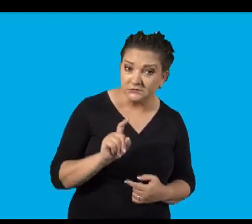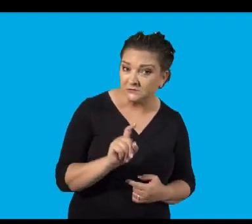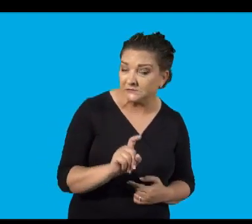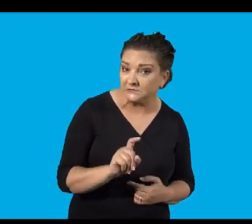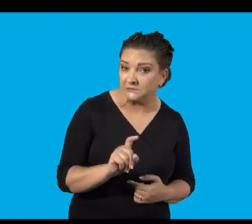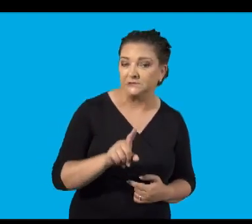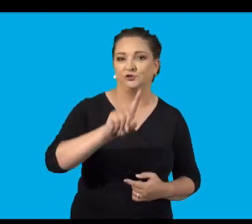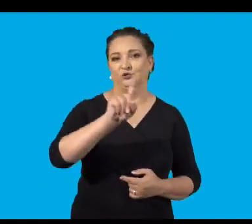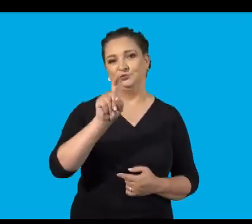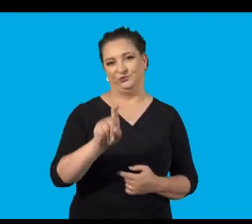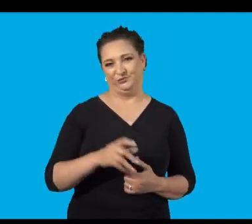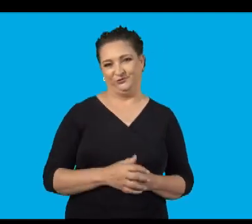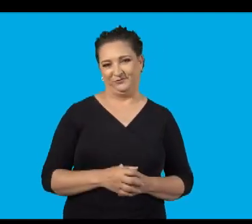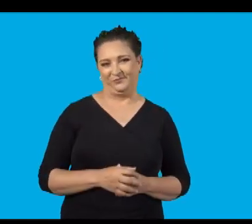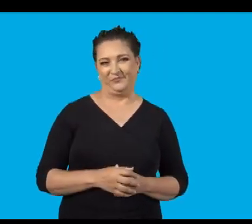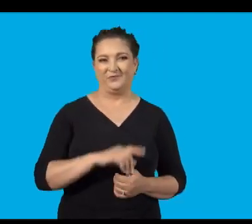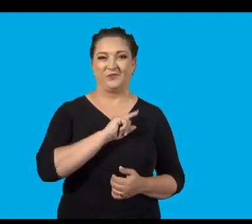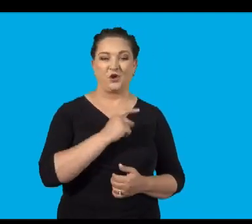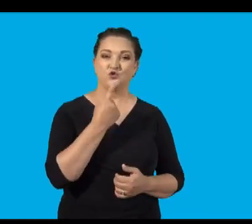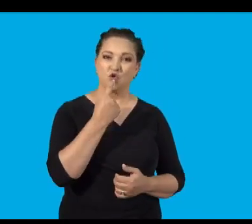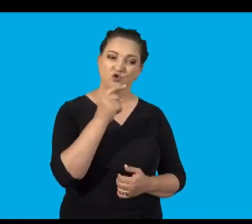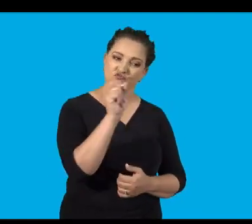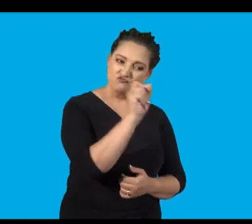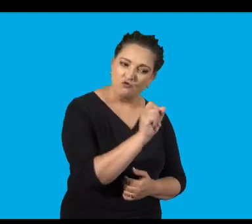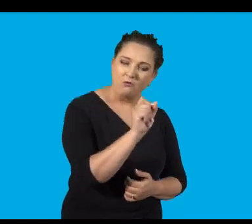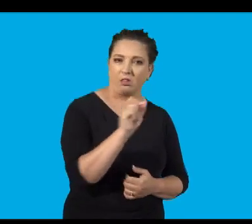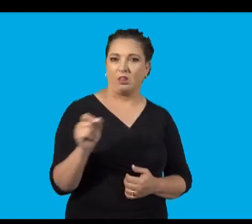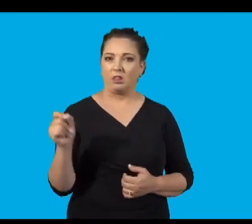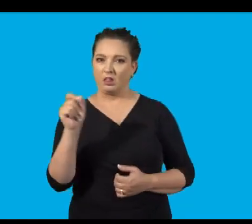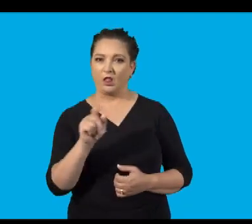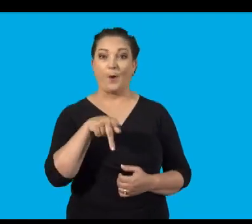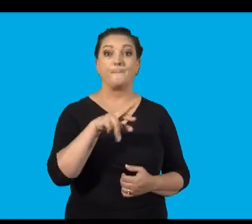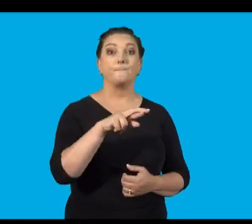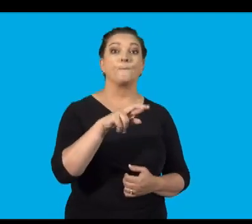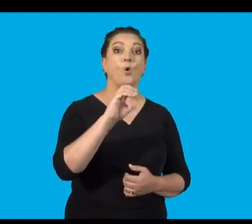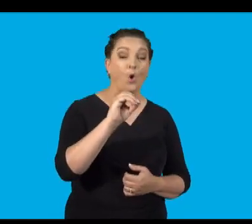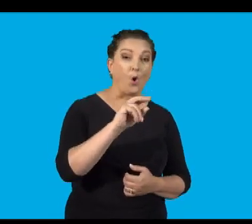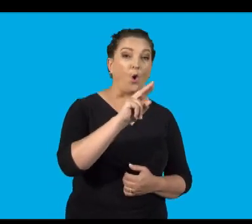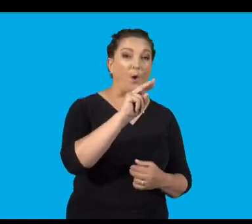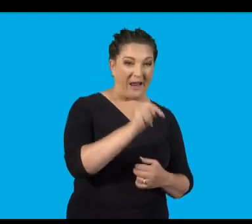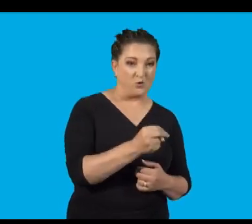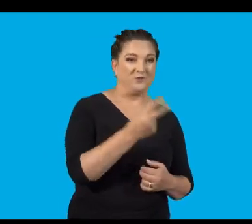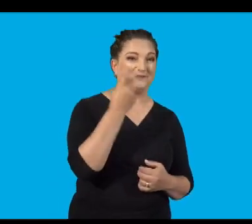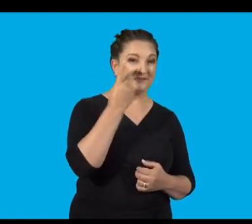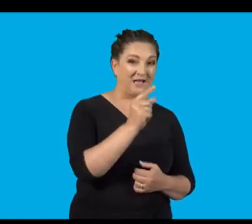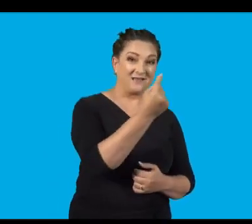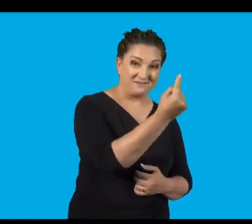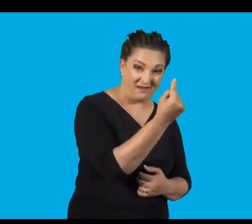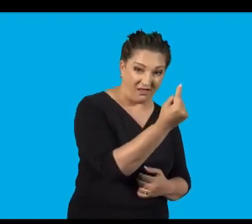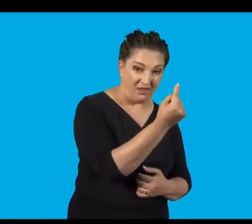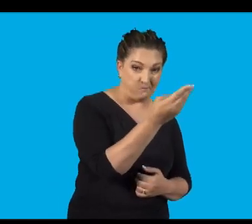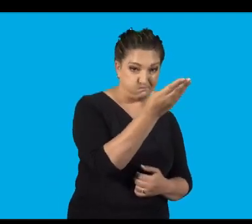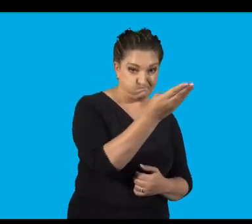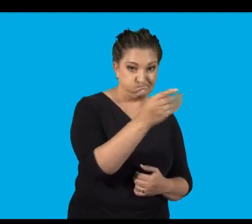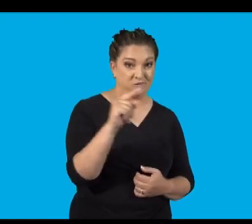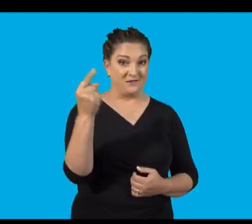he? All right, so take note of how the little red circles indicate your pronoun. So can you see